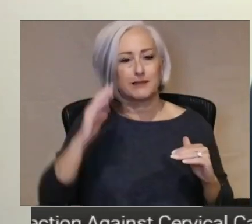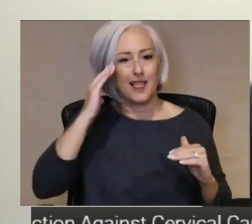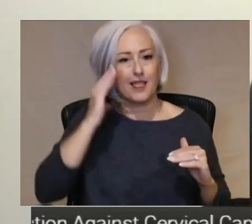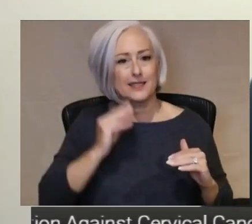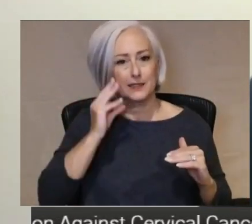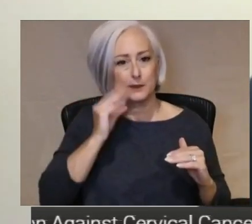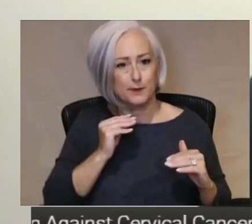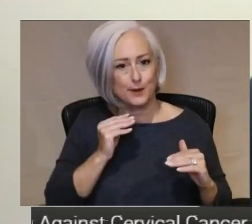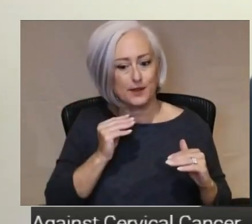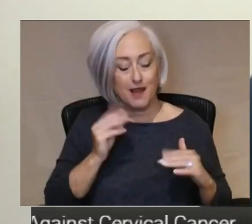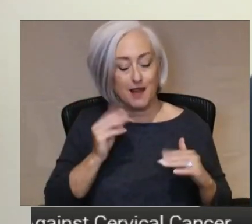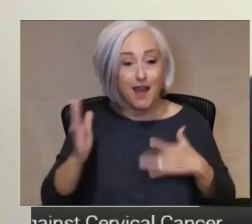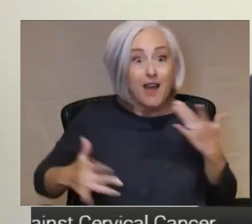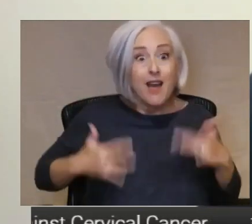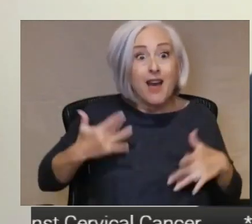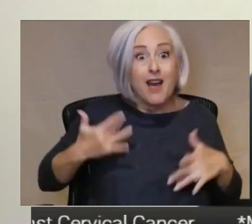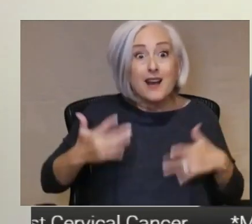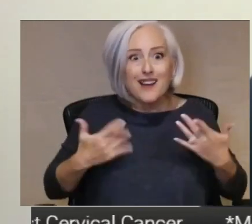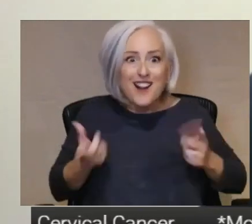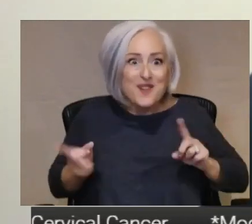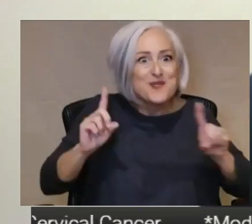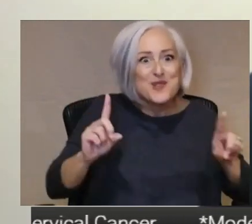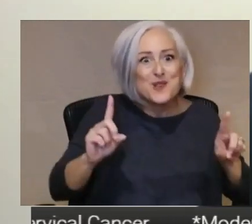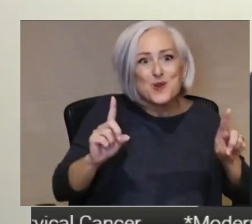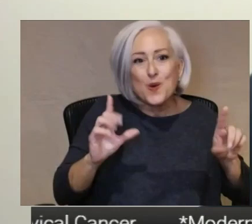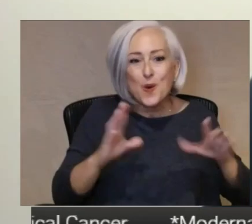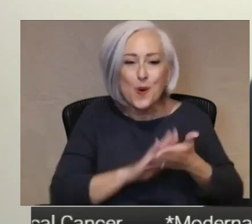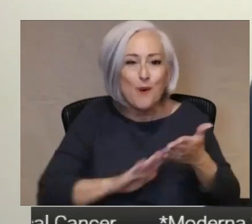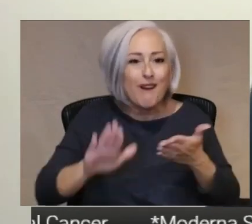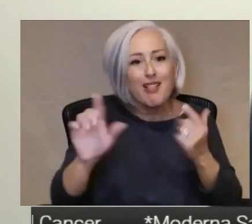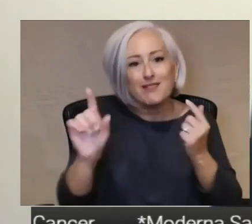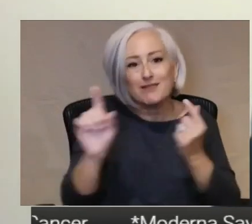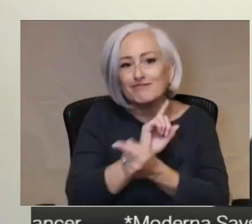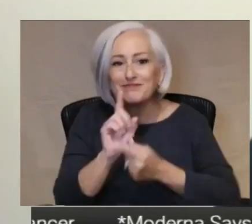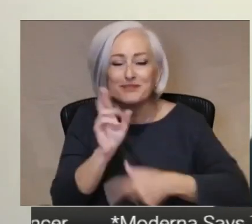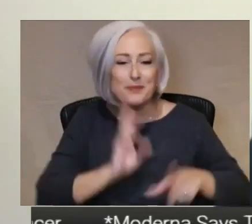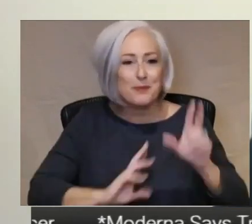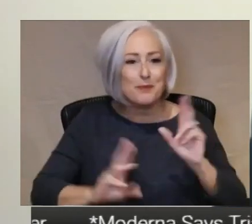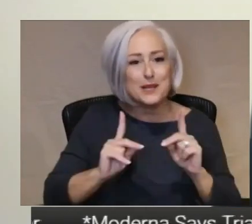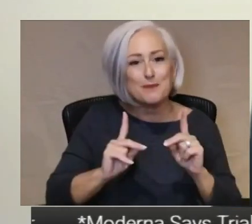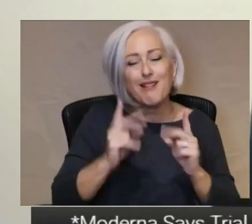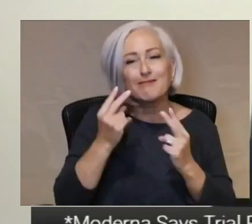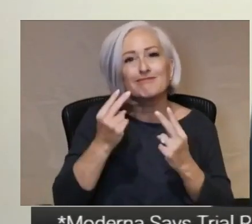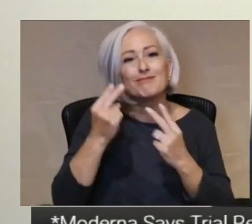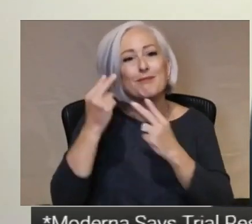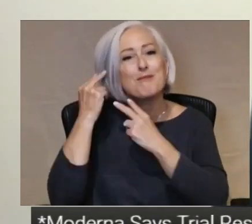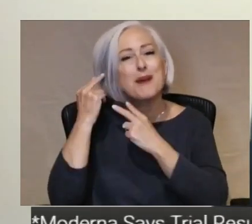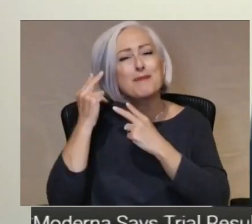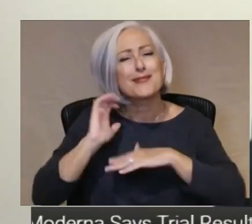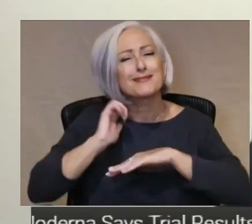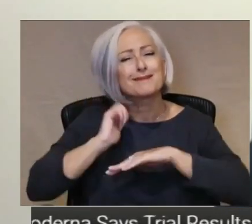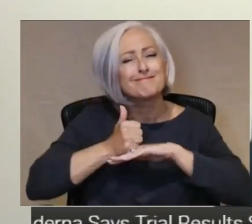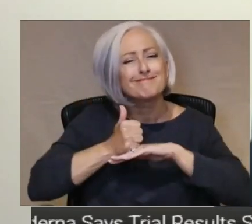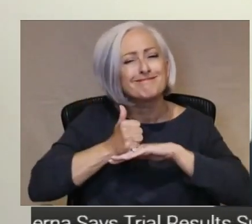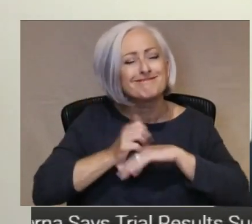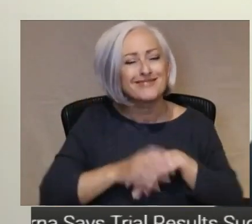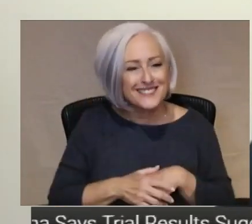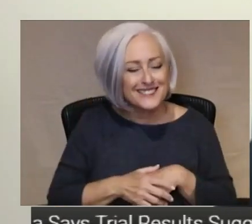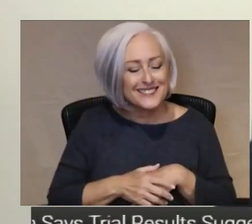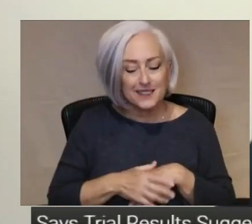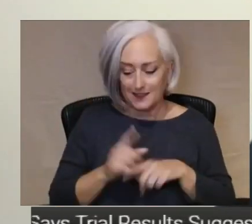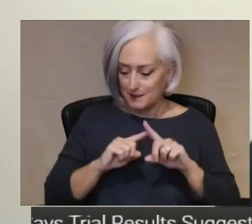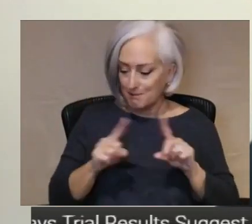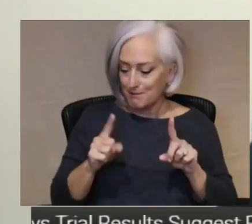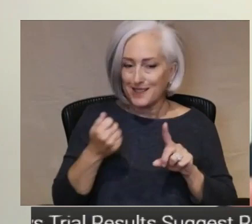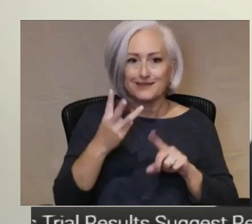know, they get excited to look forward to going away to college and having a good time, meeting people, making friends, making memories for the rest of your life. And instead, for the last couple of years, people